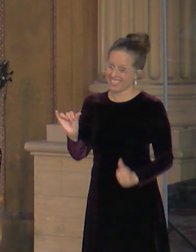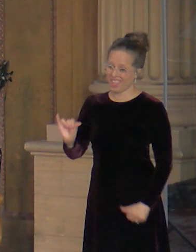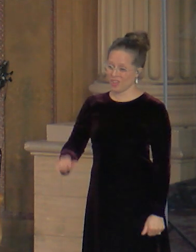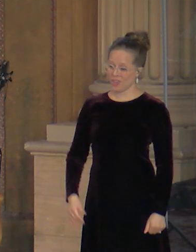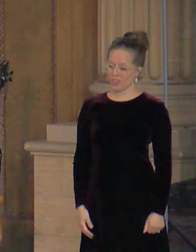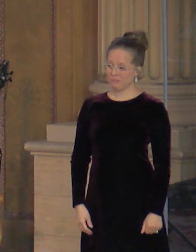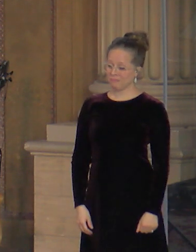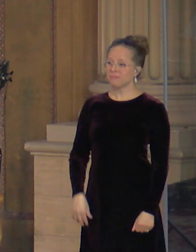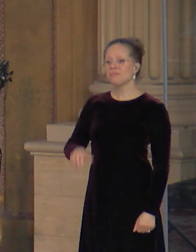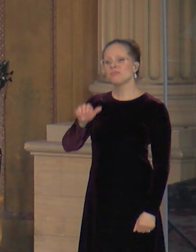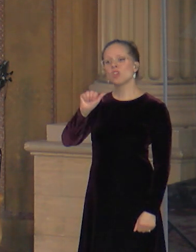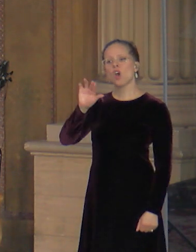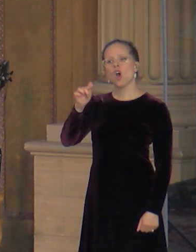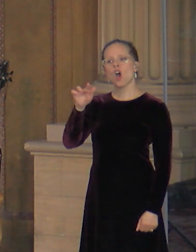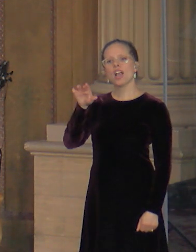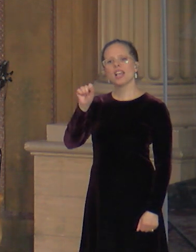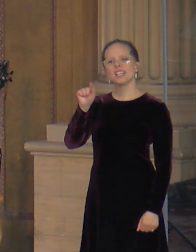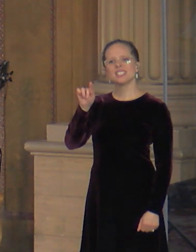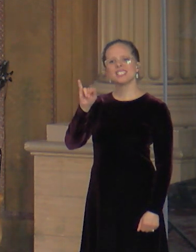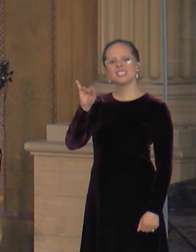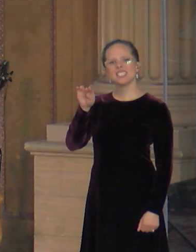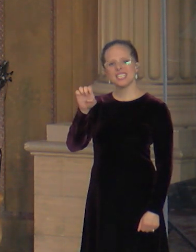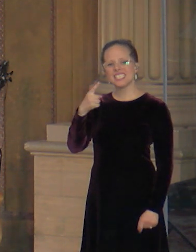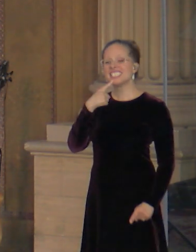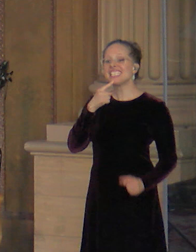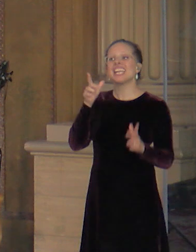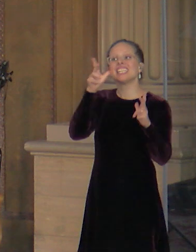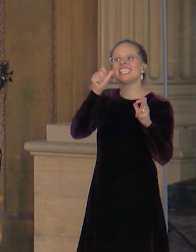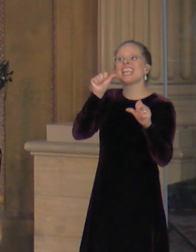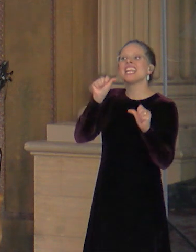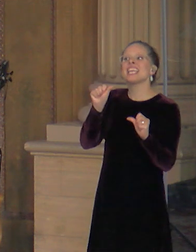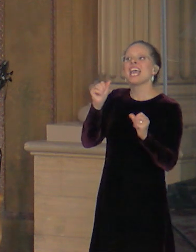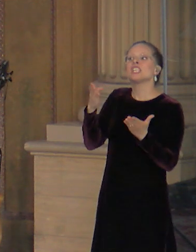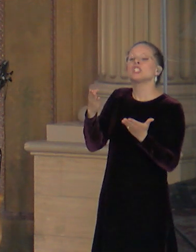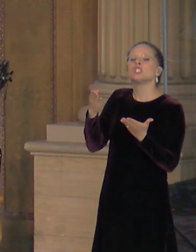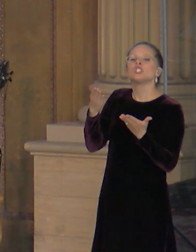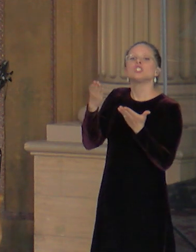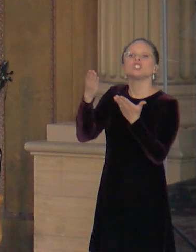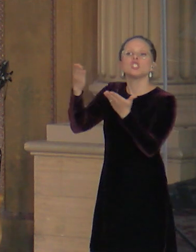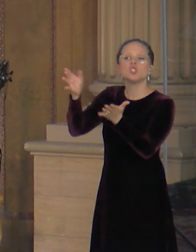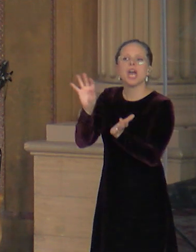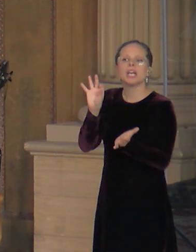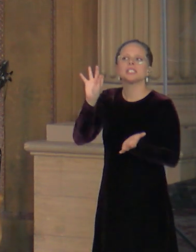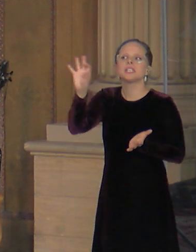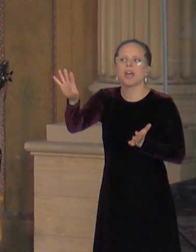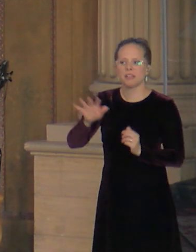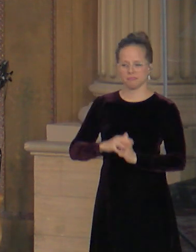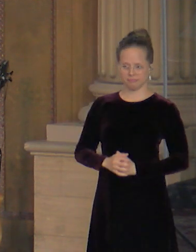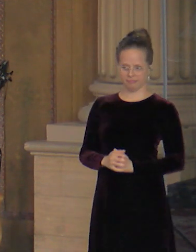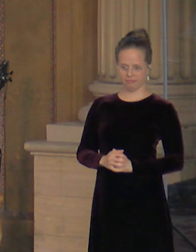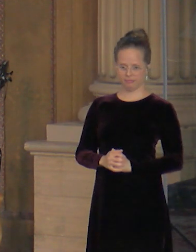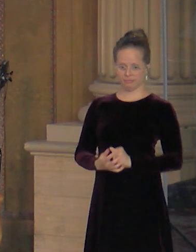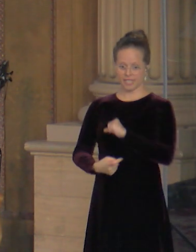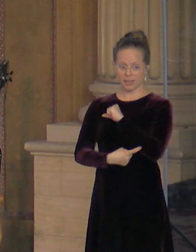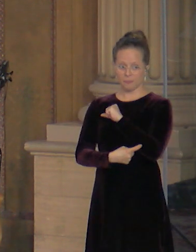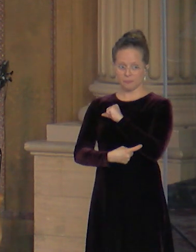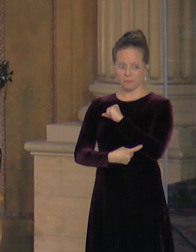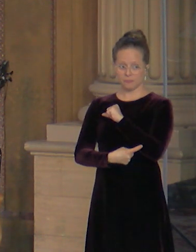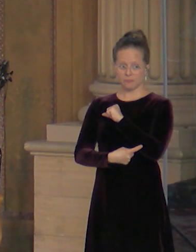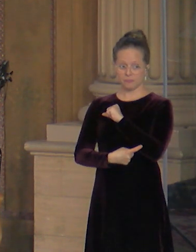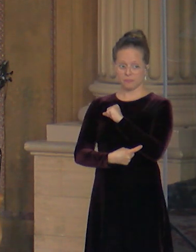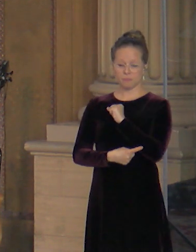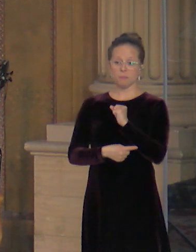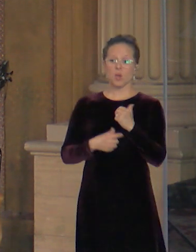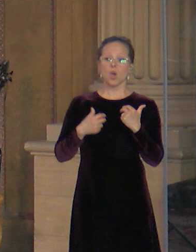Augustine said that that Satan can do no more than suggest it's really only the tempted Christian who could do do